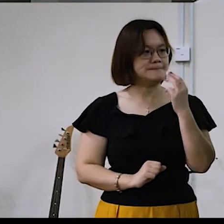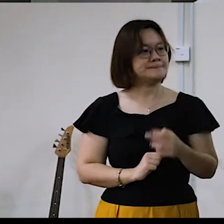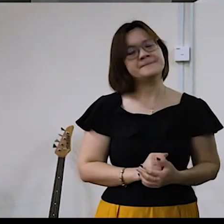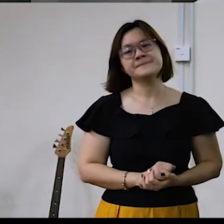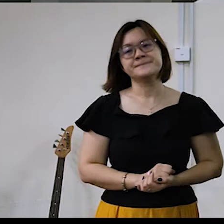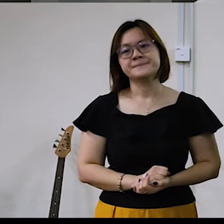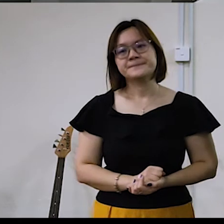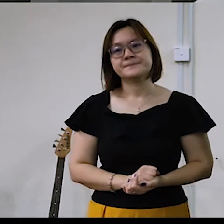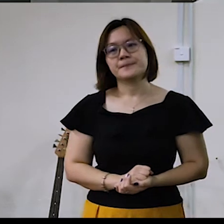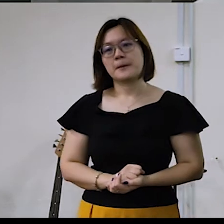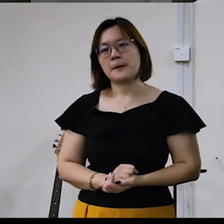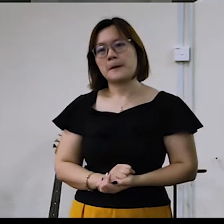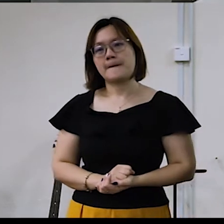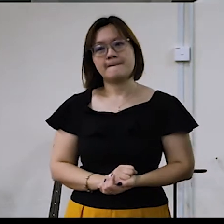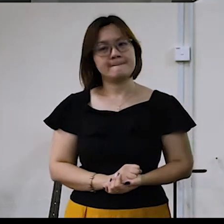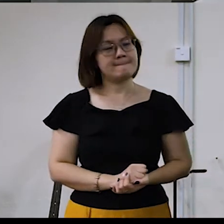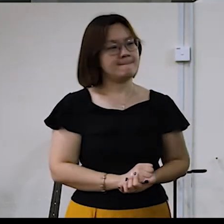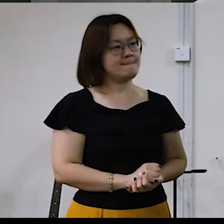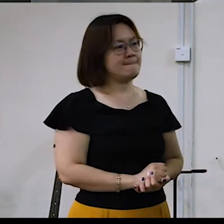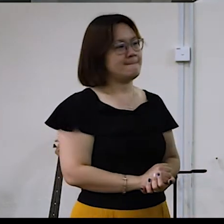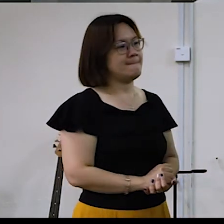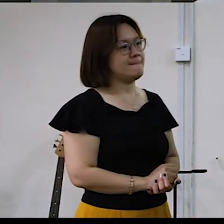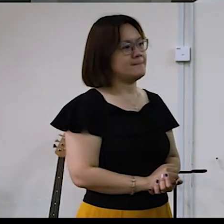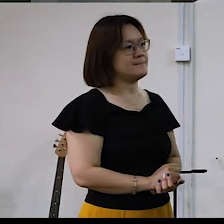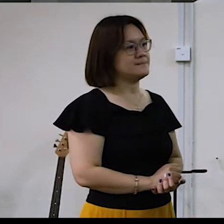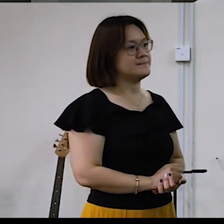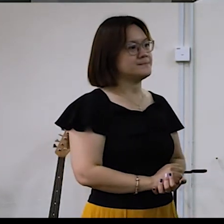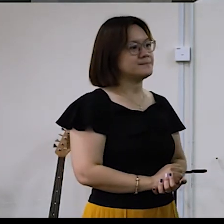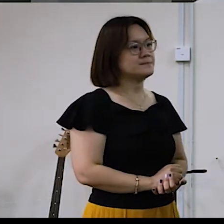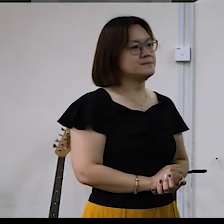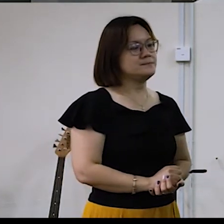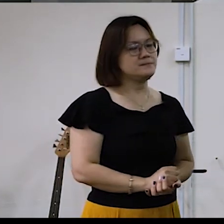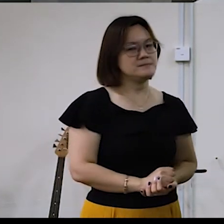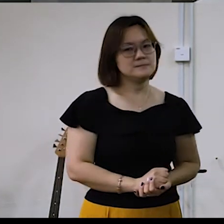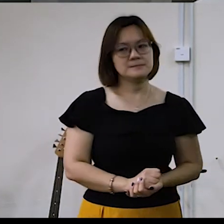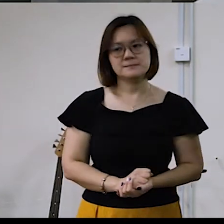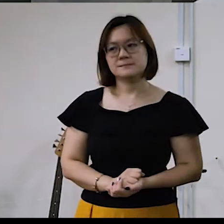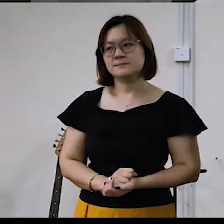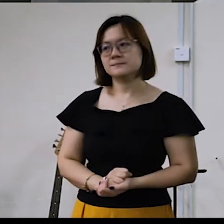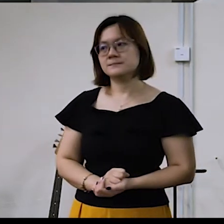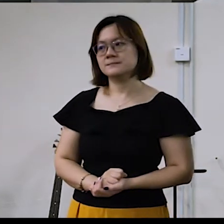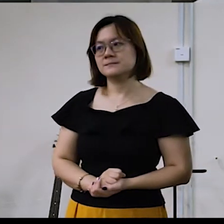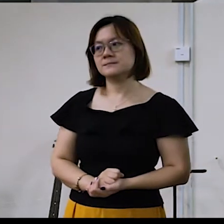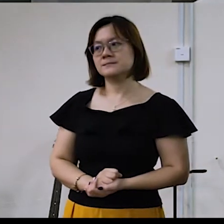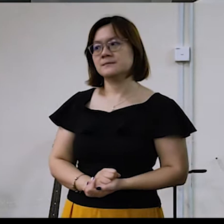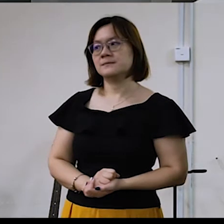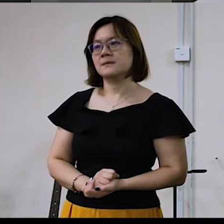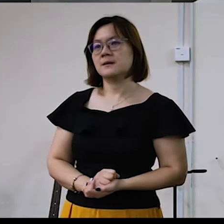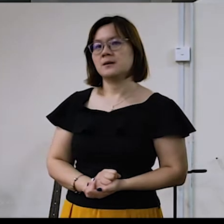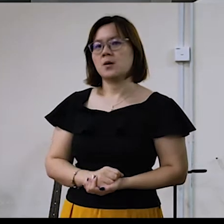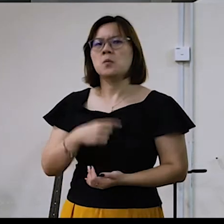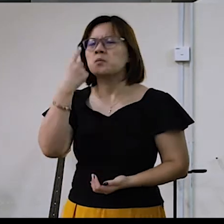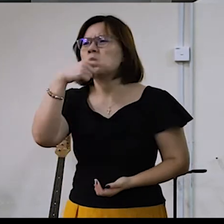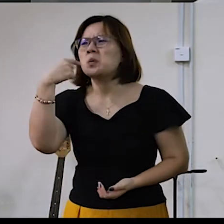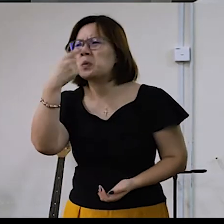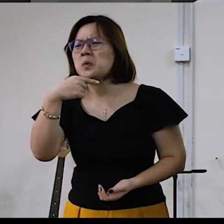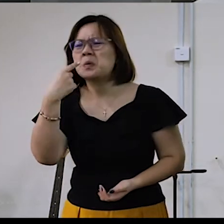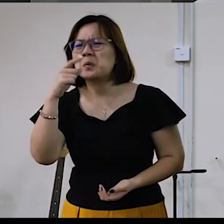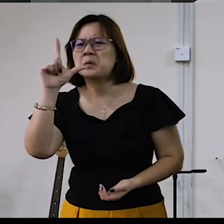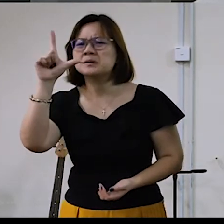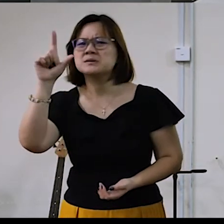wrote it, the book of Acts, is Dr. Luke. He eventually became a believer, of course, and a disciple of Jesus Christ.